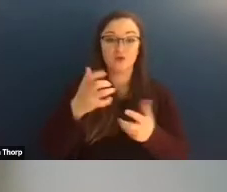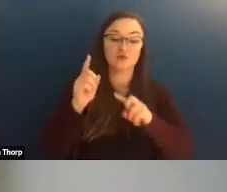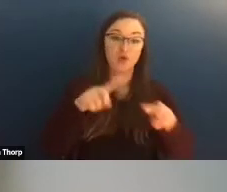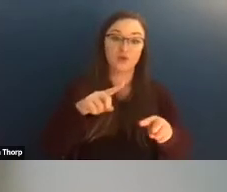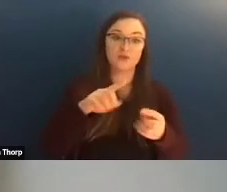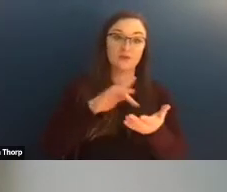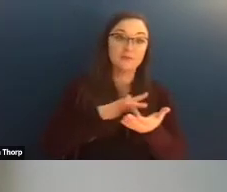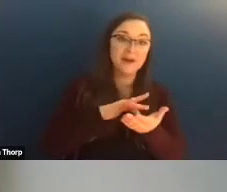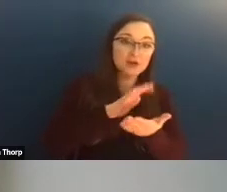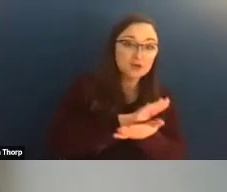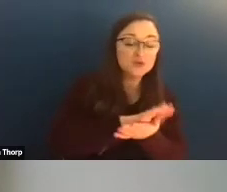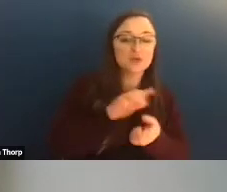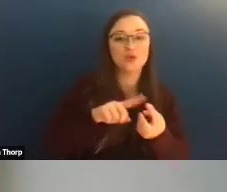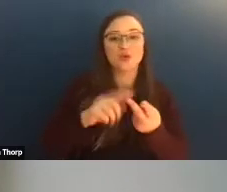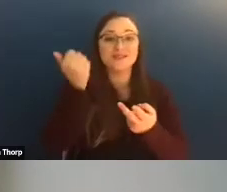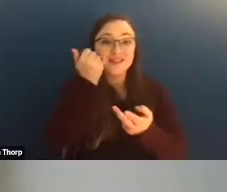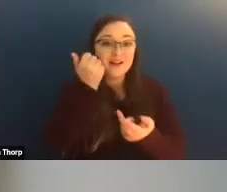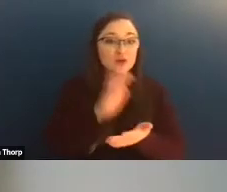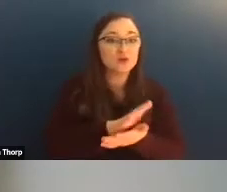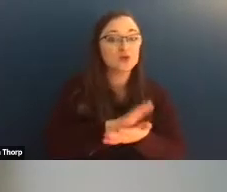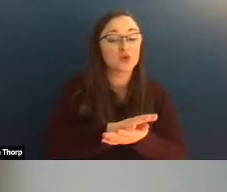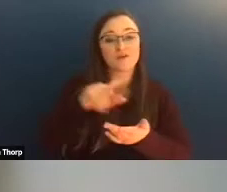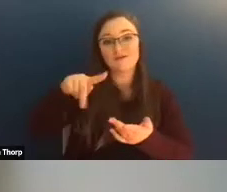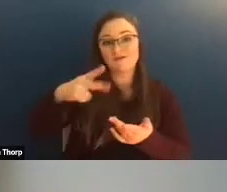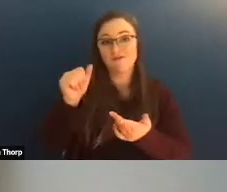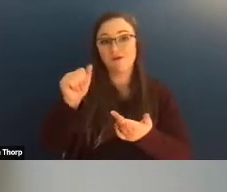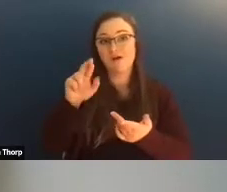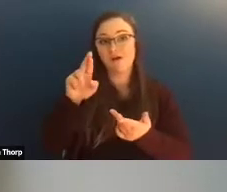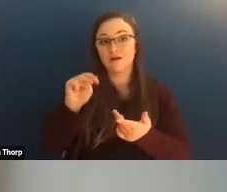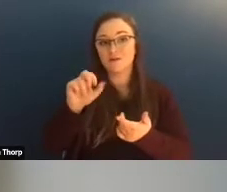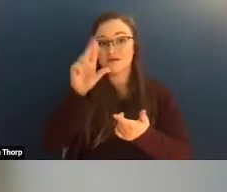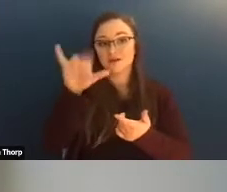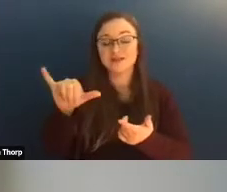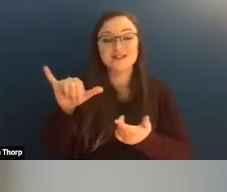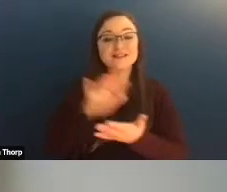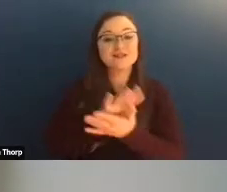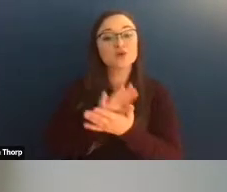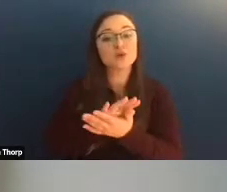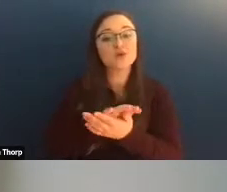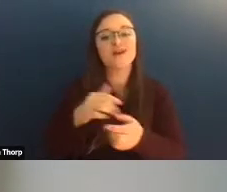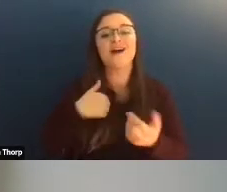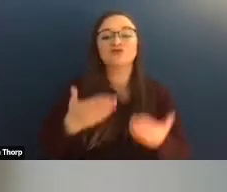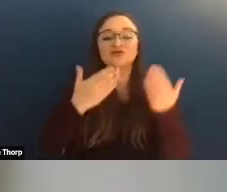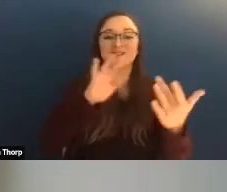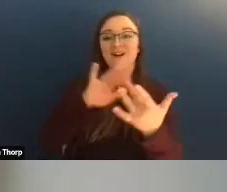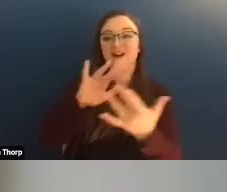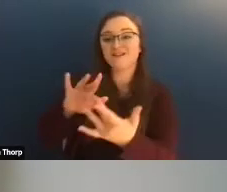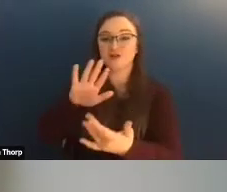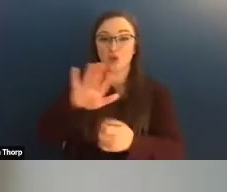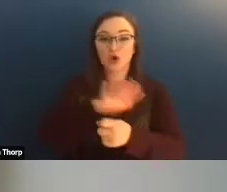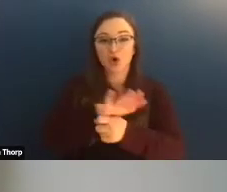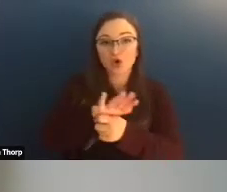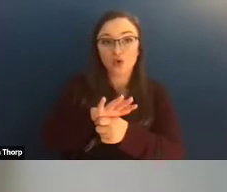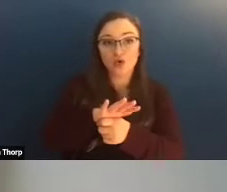school, dentistry, to contact a local professional, health professional school and see if there are